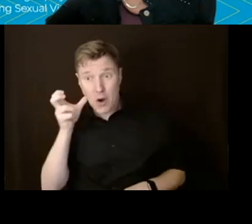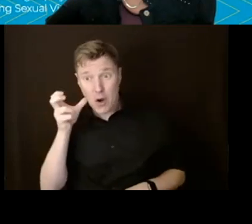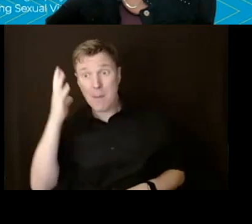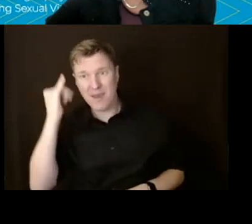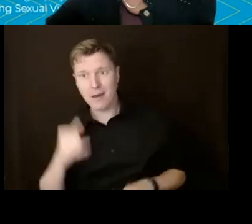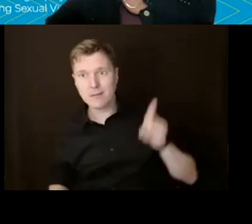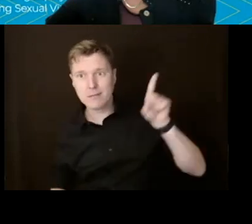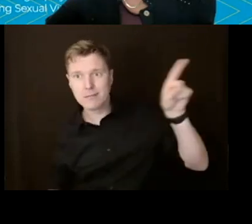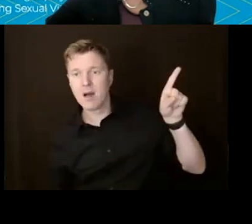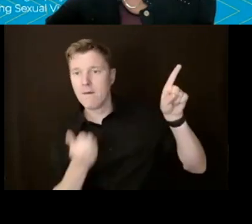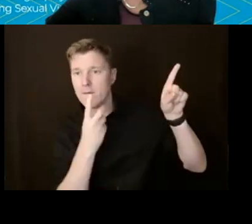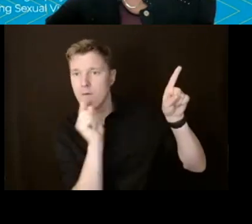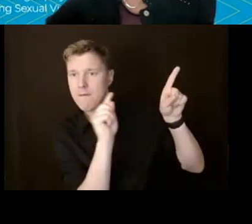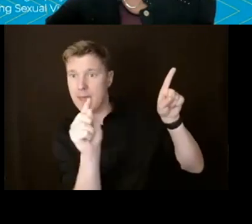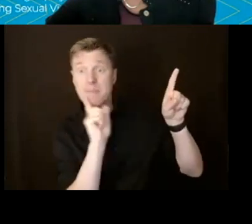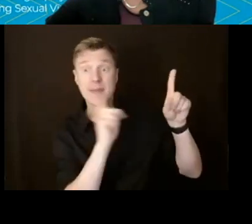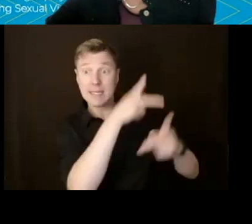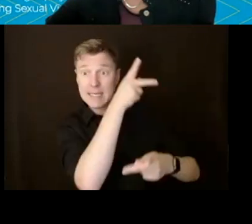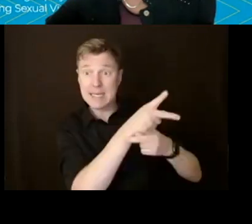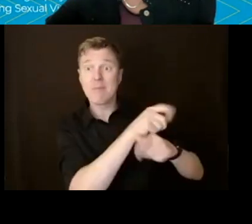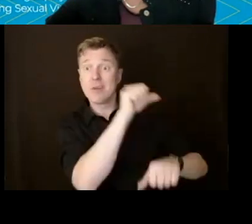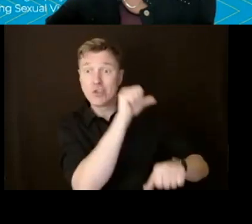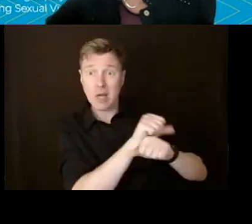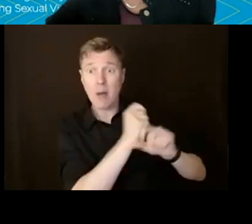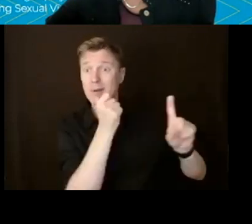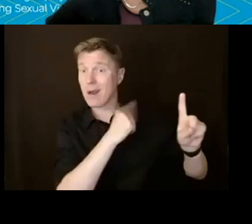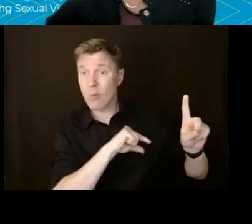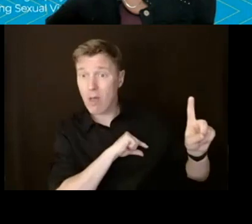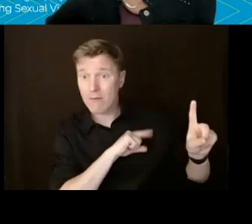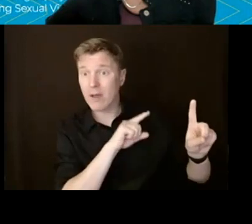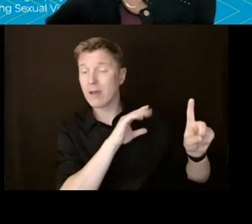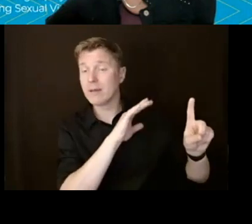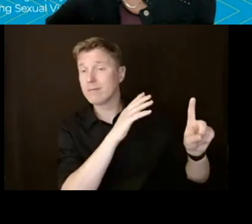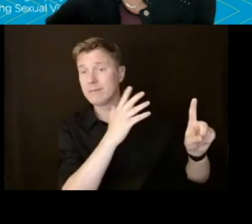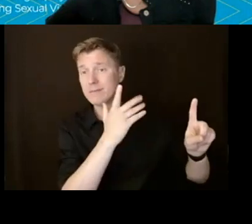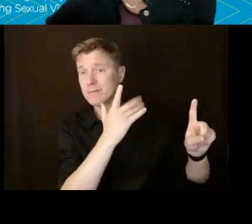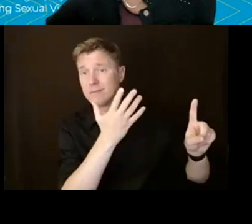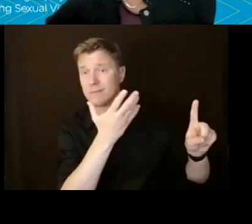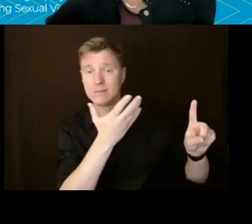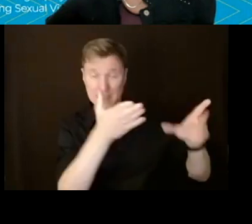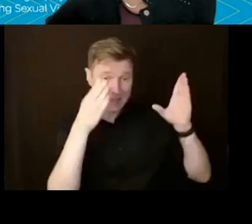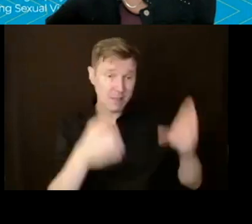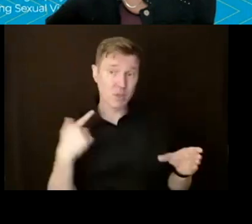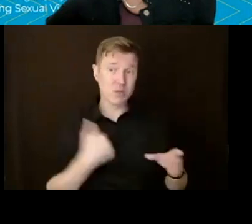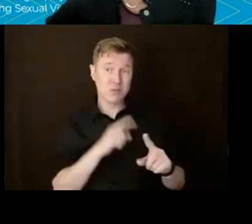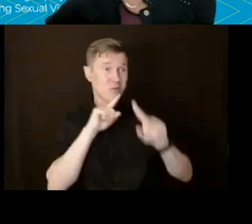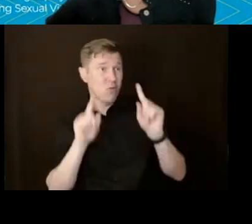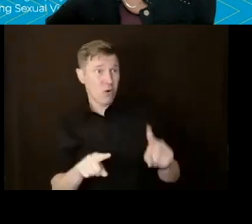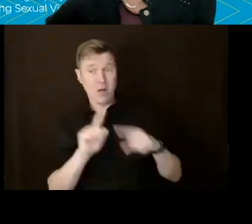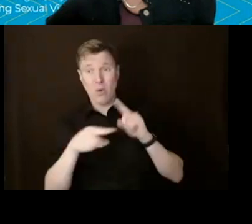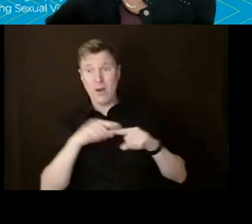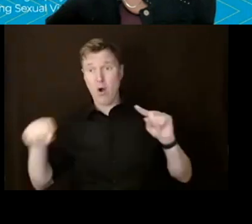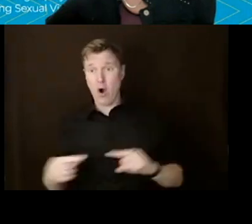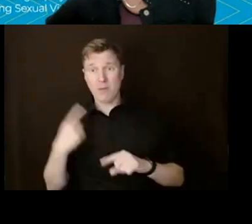you know, folks keeping jobs who are not qualified to be the people we should be reporting to when harm